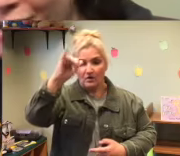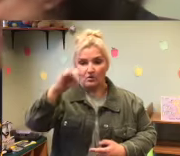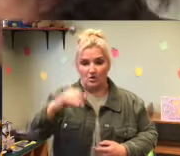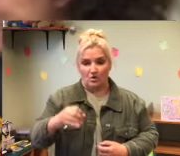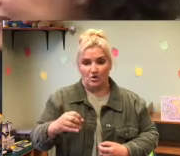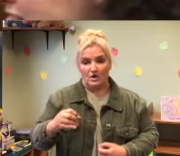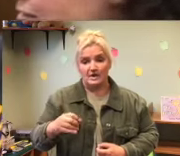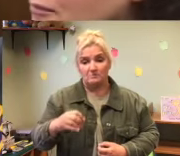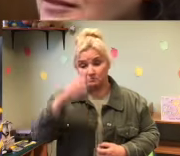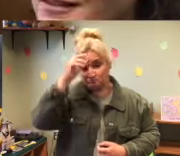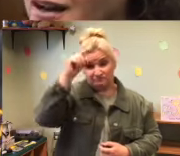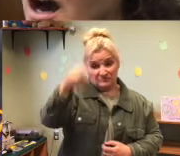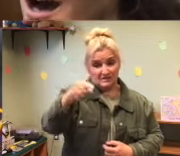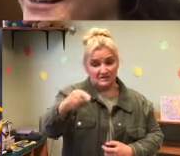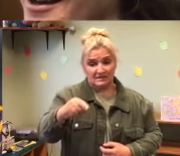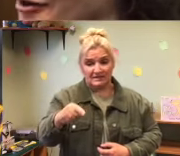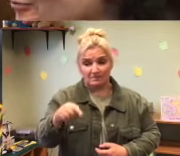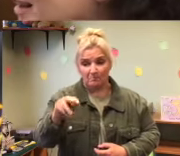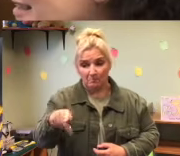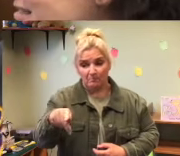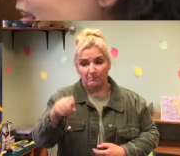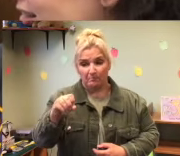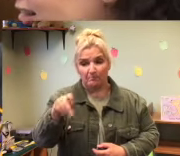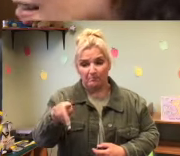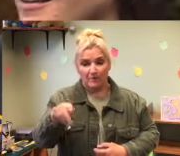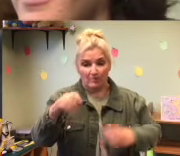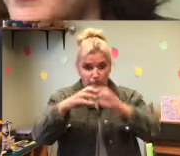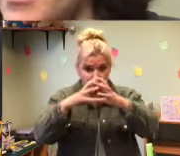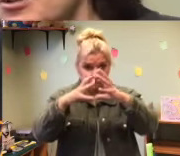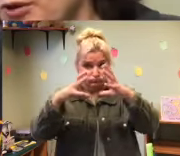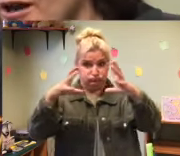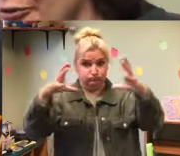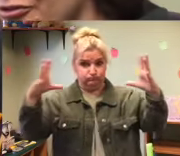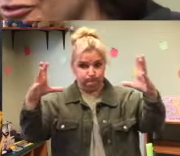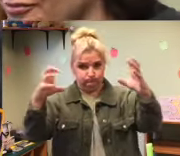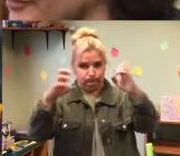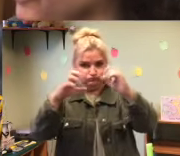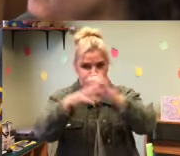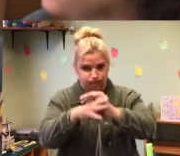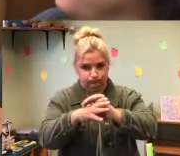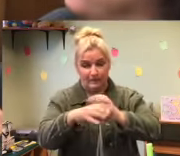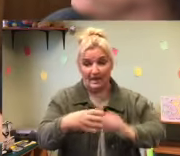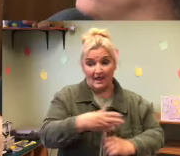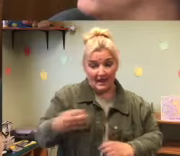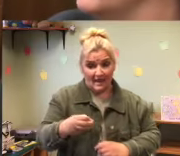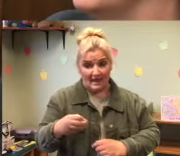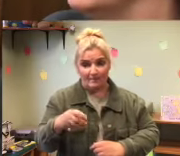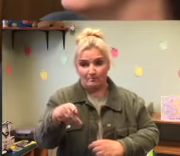holes in kites." "I know," I said. "And guess what else?